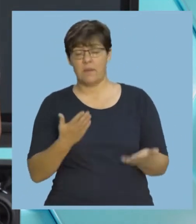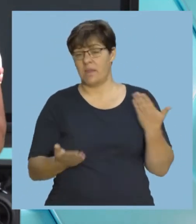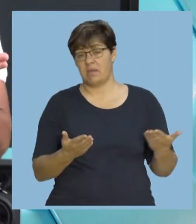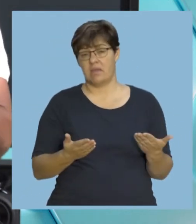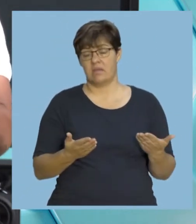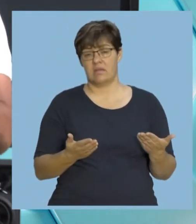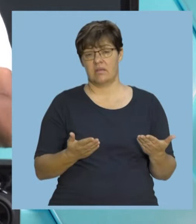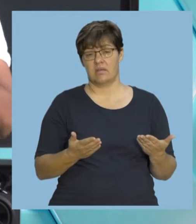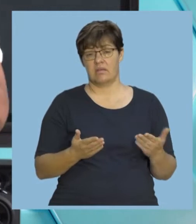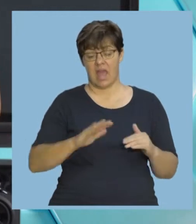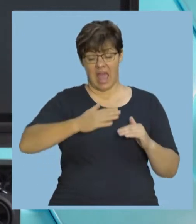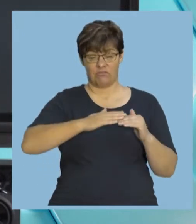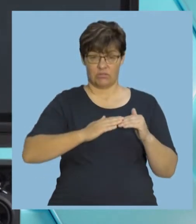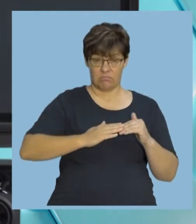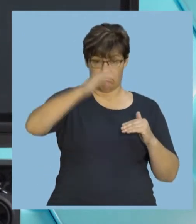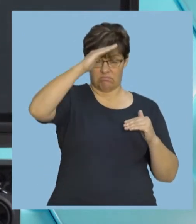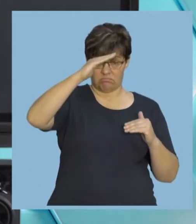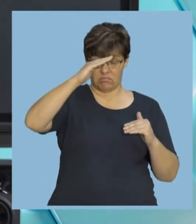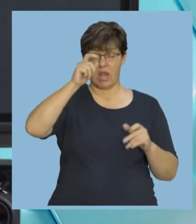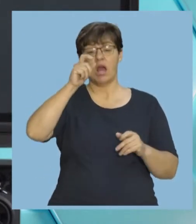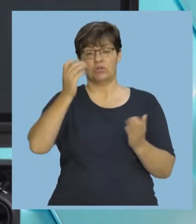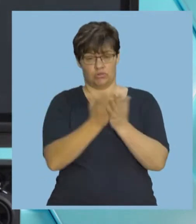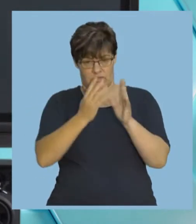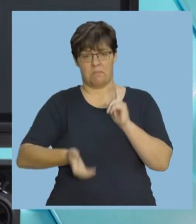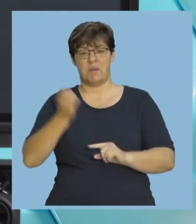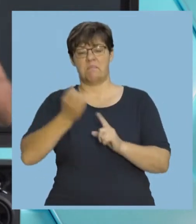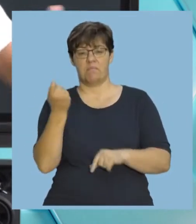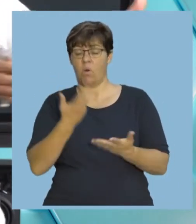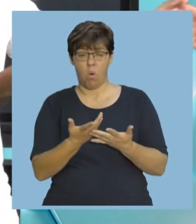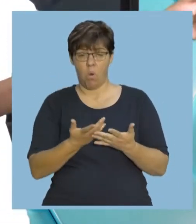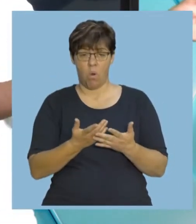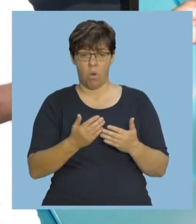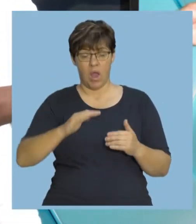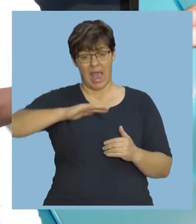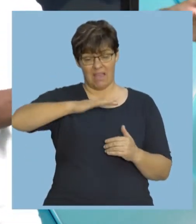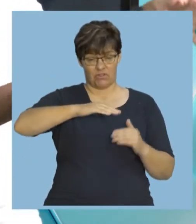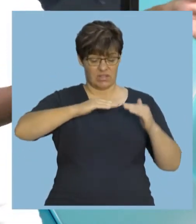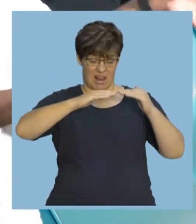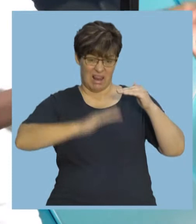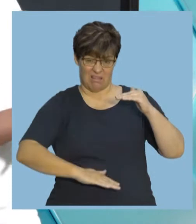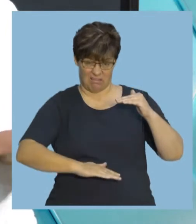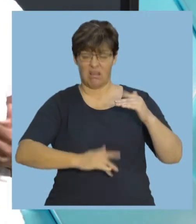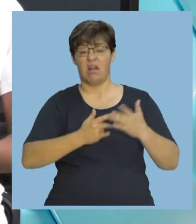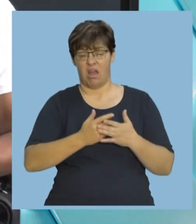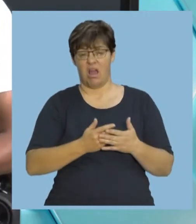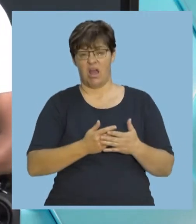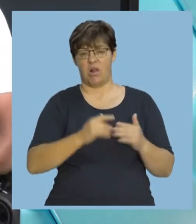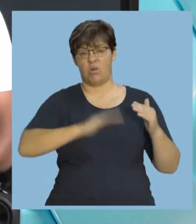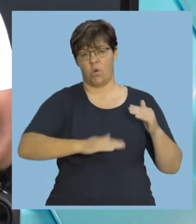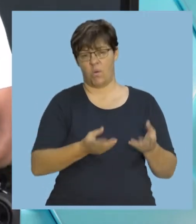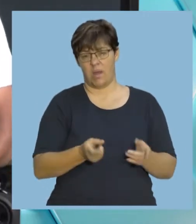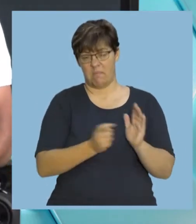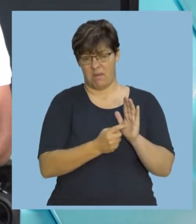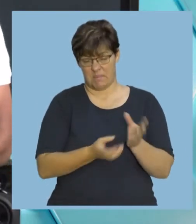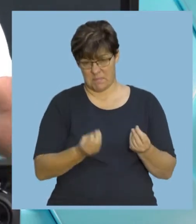more students getting above the average, or more students getting lower marks, which are skewed to the left.